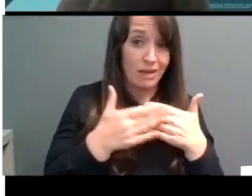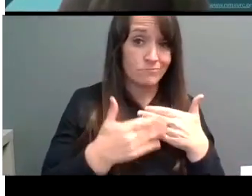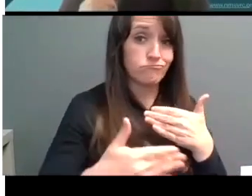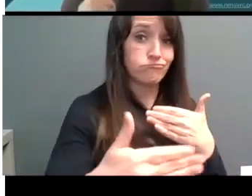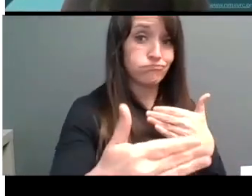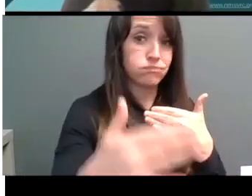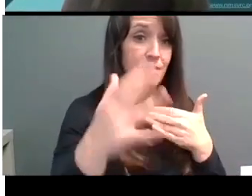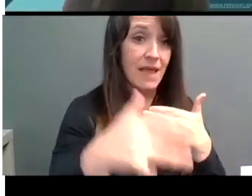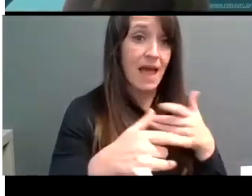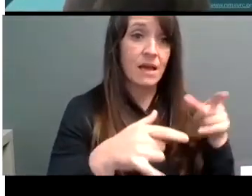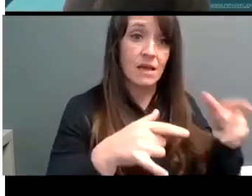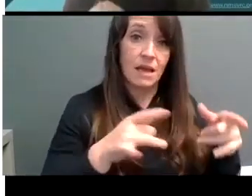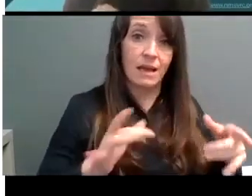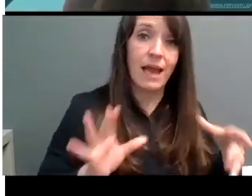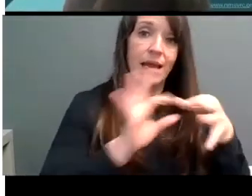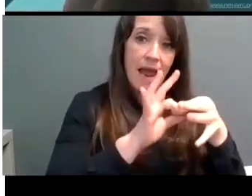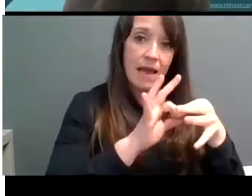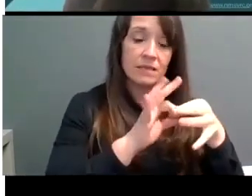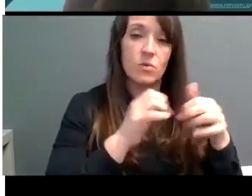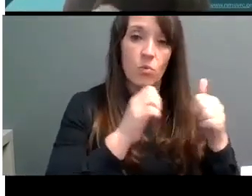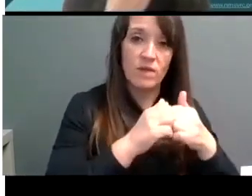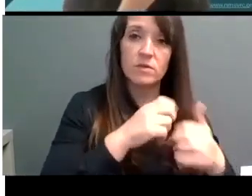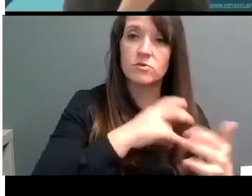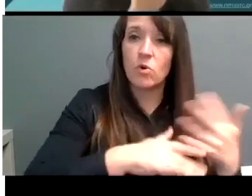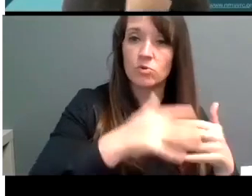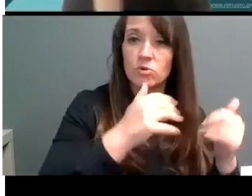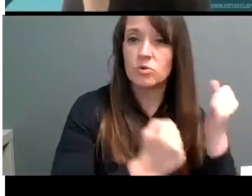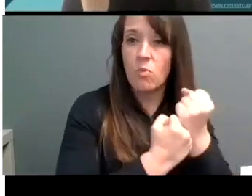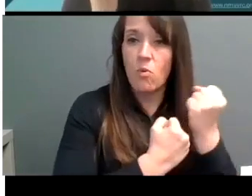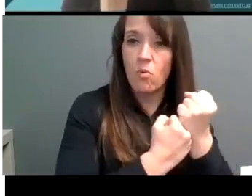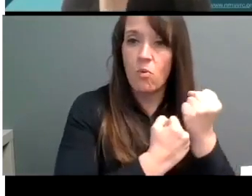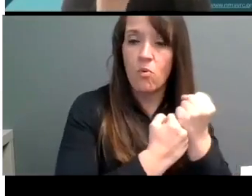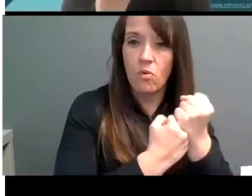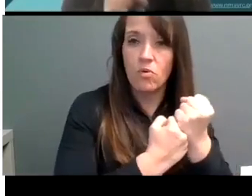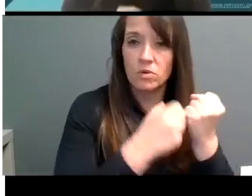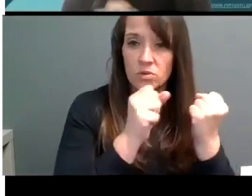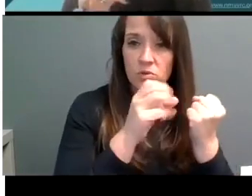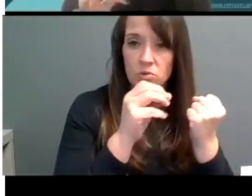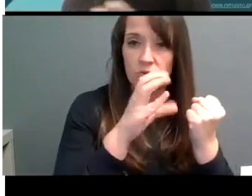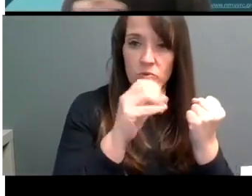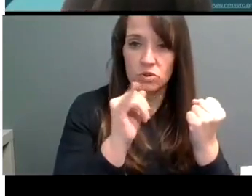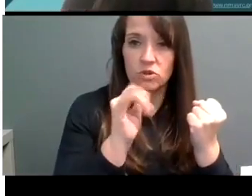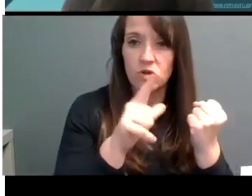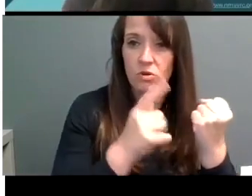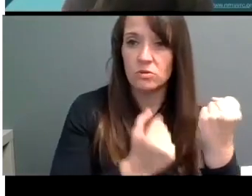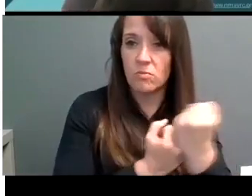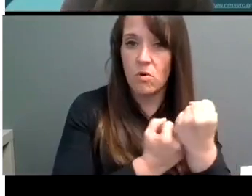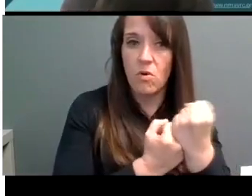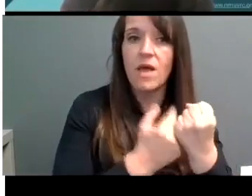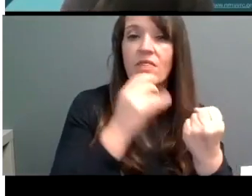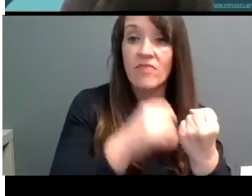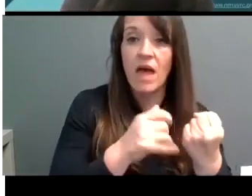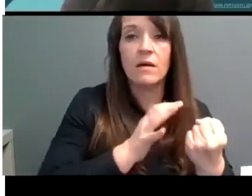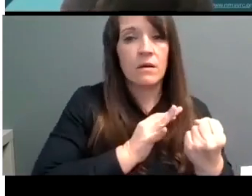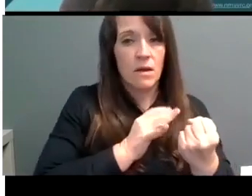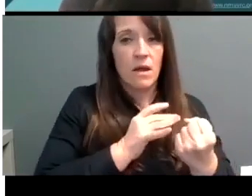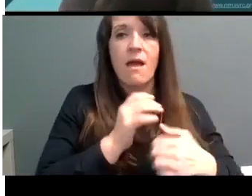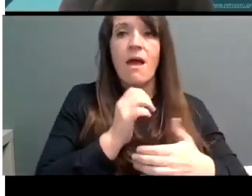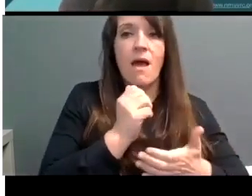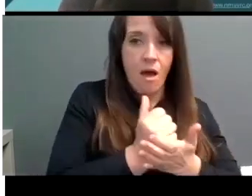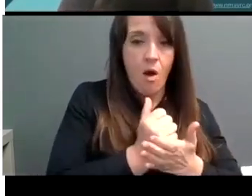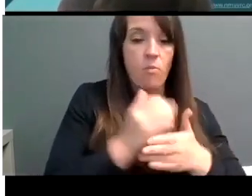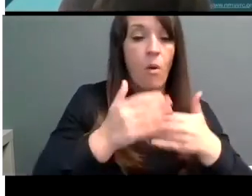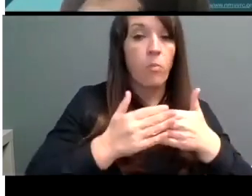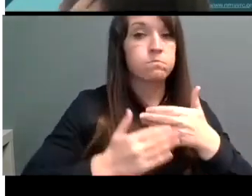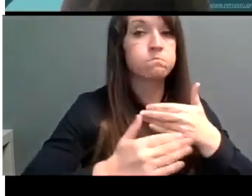can go ahead and start connecting people with social support, that will set the stage very nicely for their future